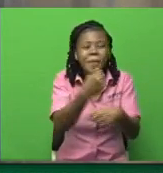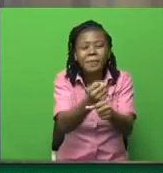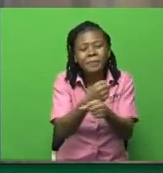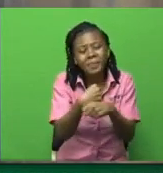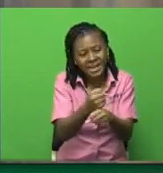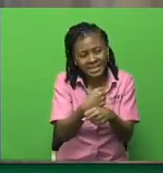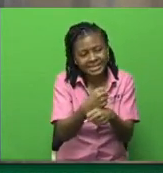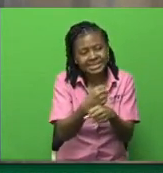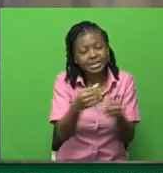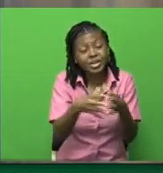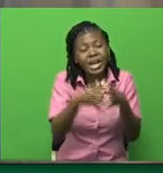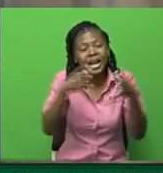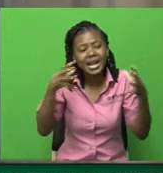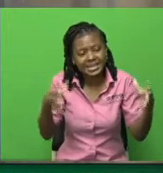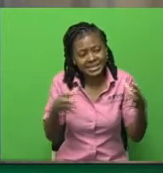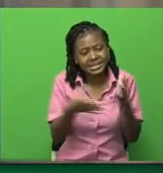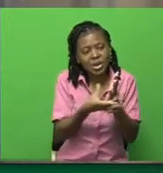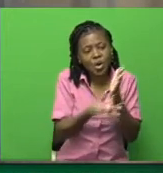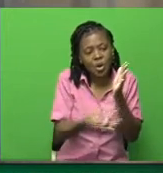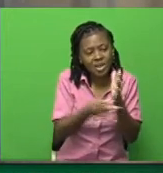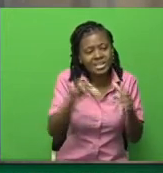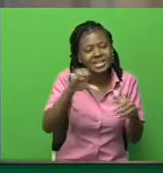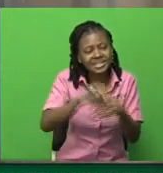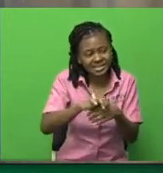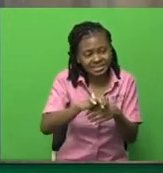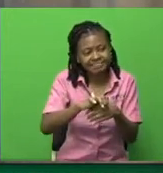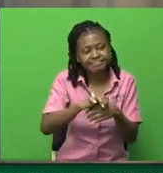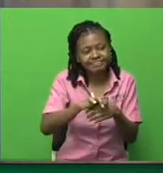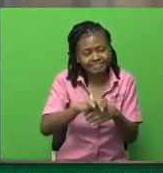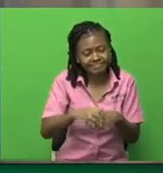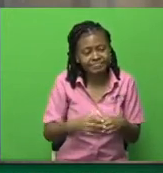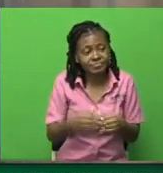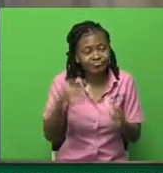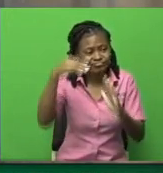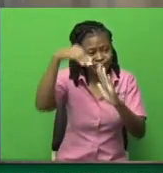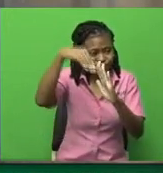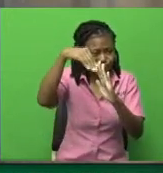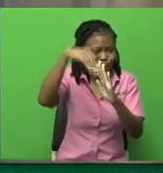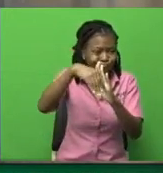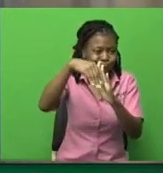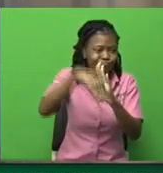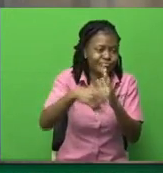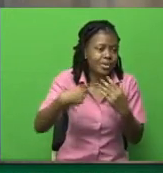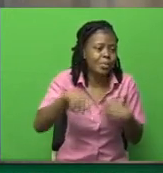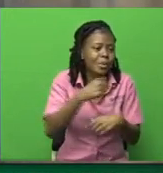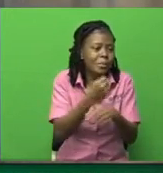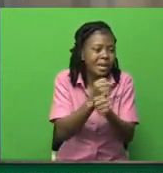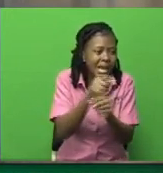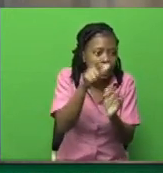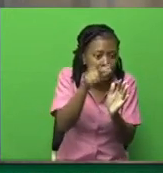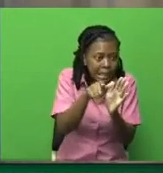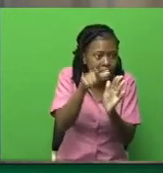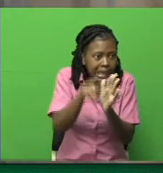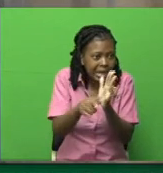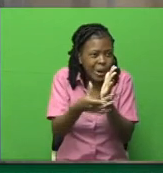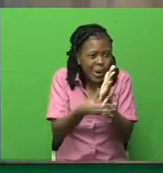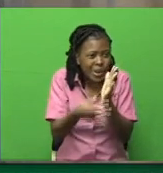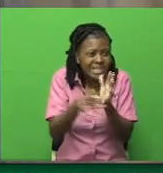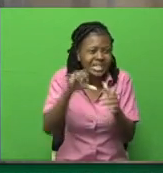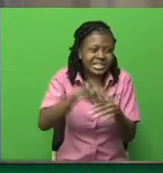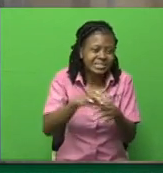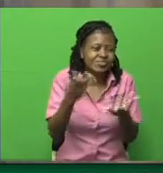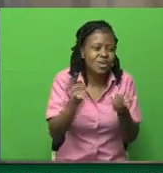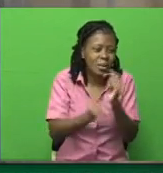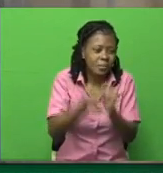gas there has been a consistent decline in the production of oil and natural gas in Trinidad Tobago